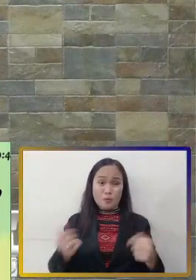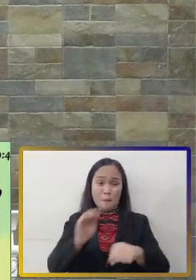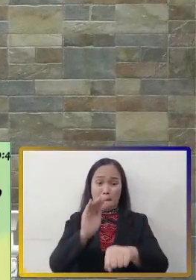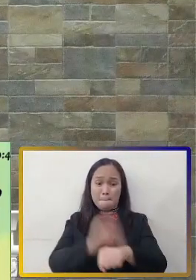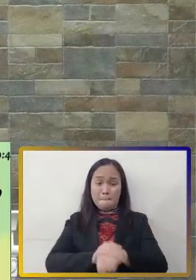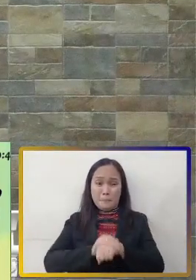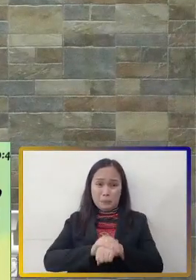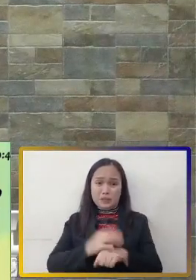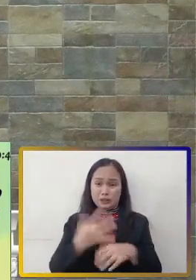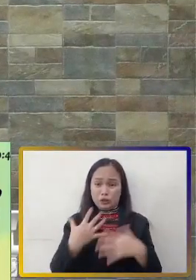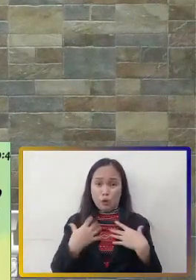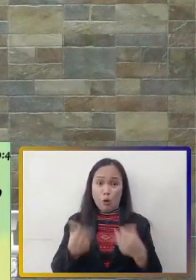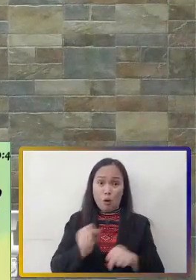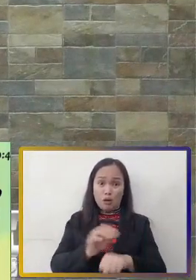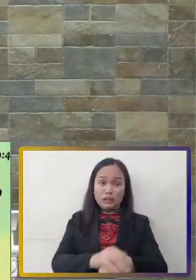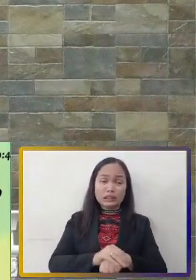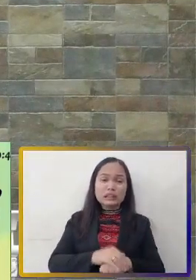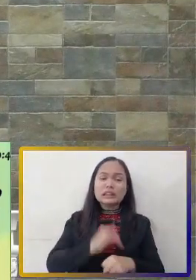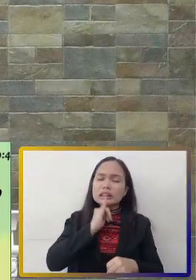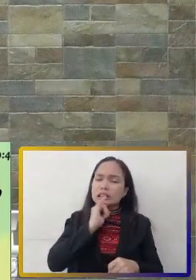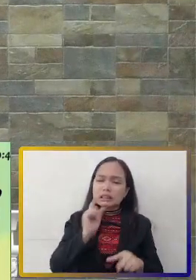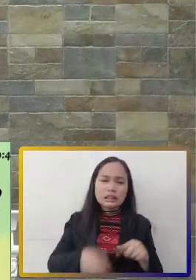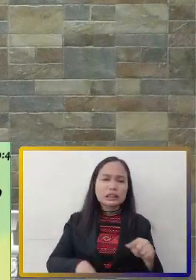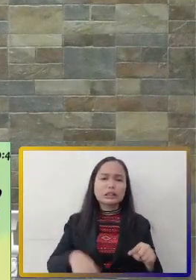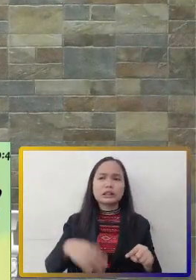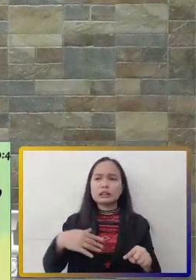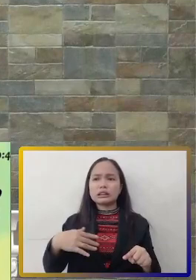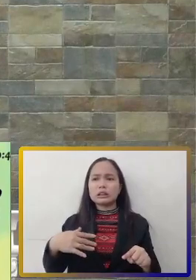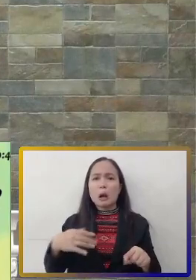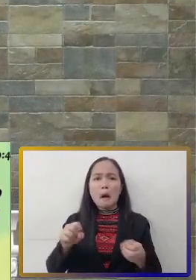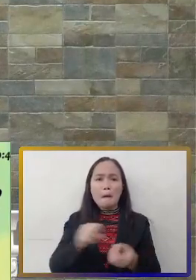by a carnal weapon.